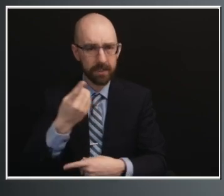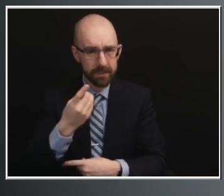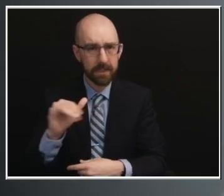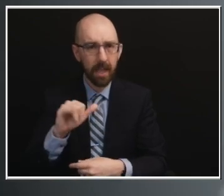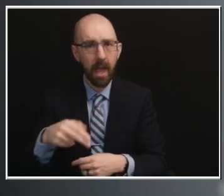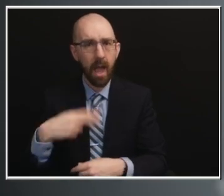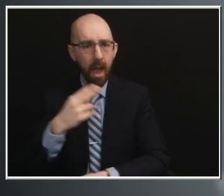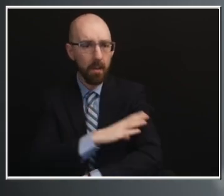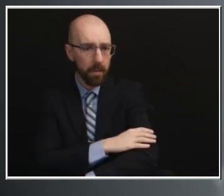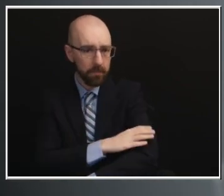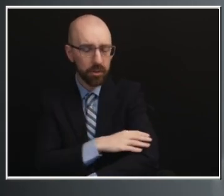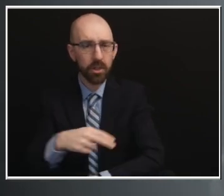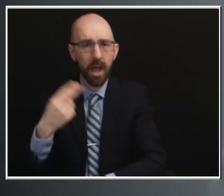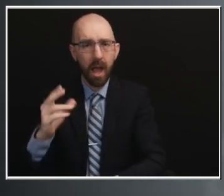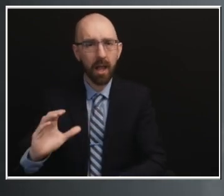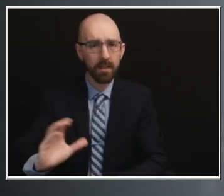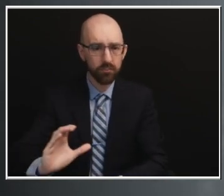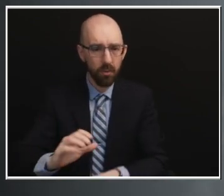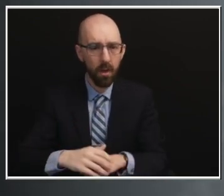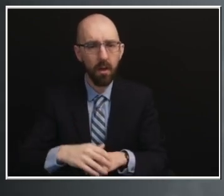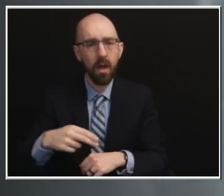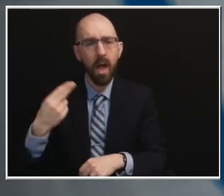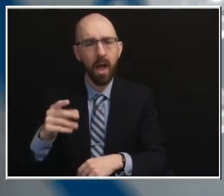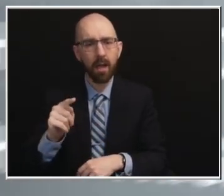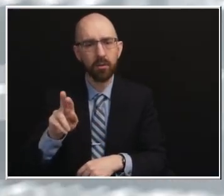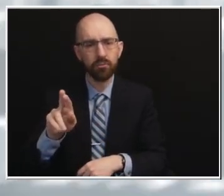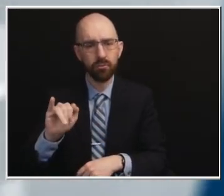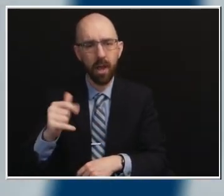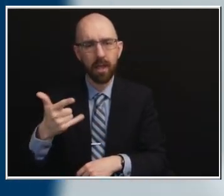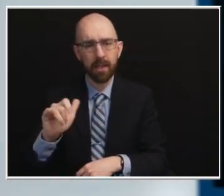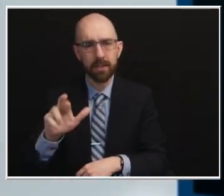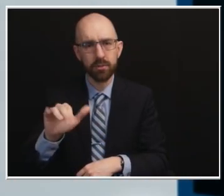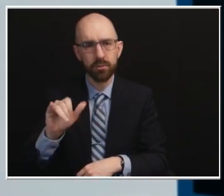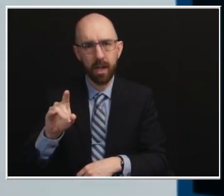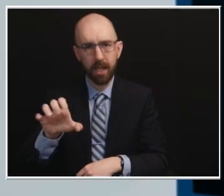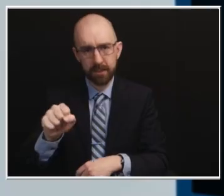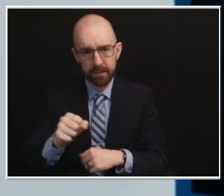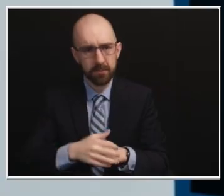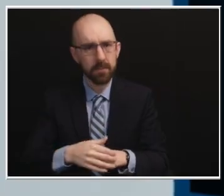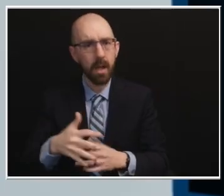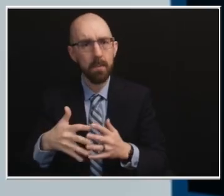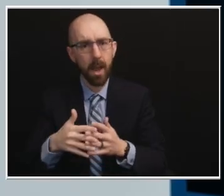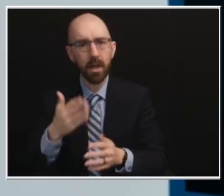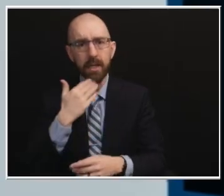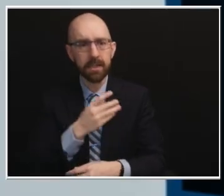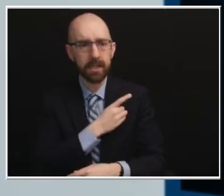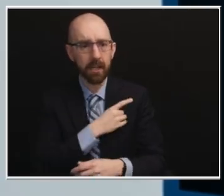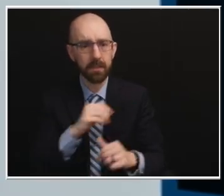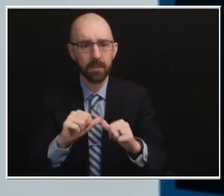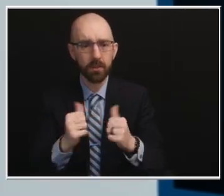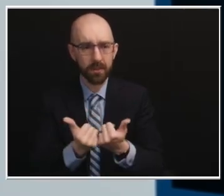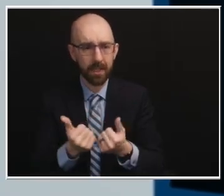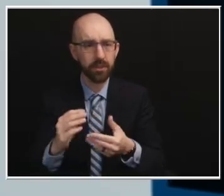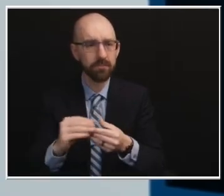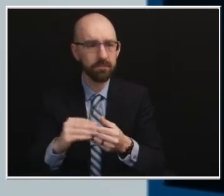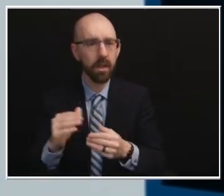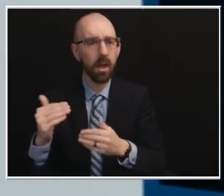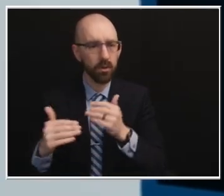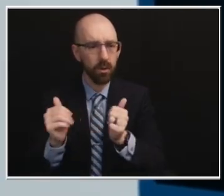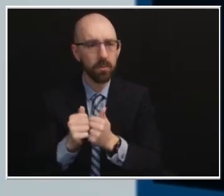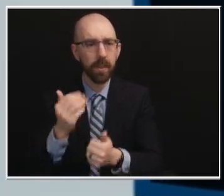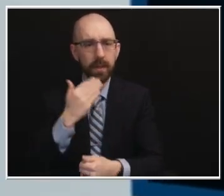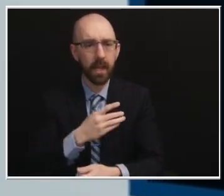high cholesterol, and high triglycerides. And the American Diabetes Association says adults with diabetes